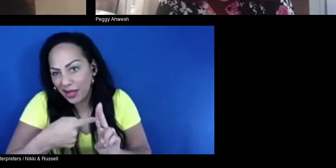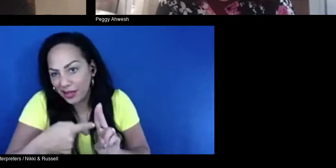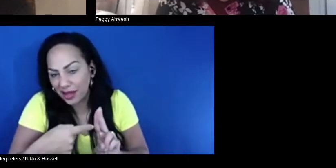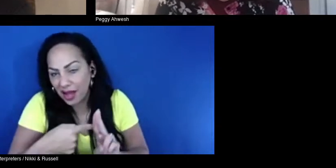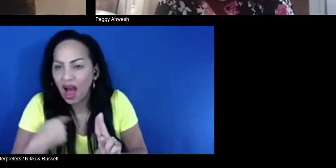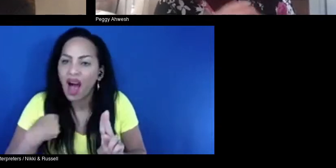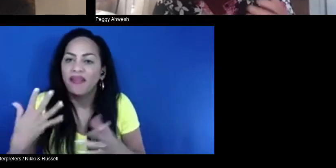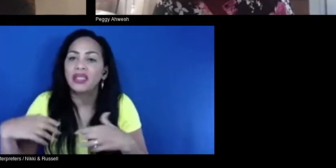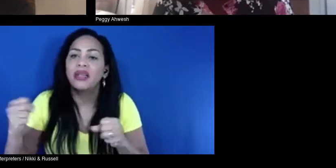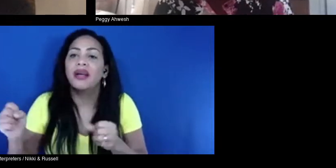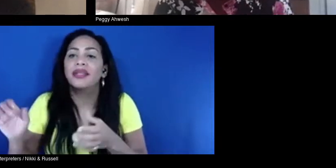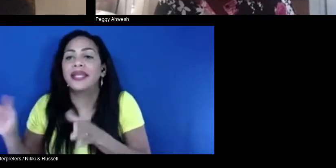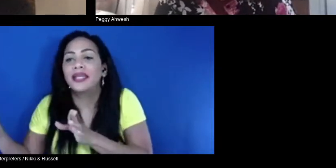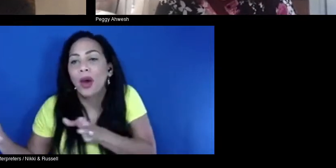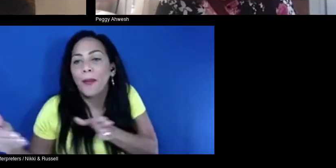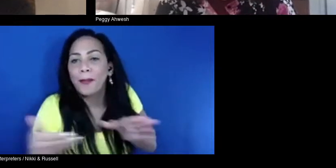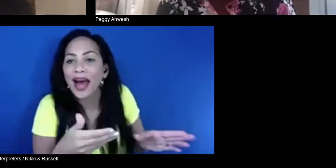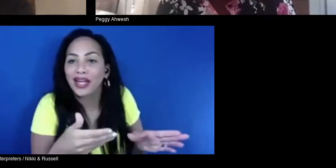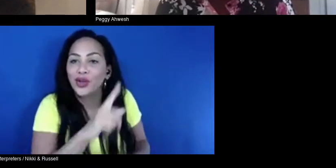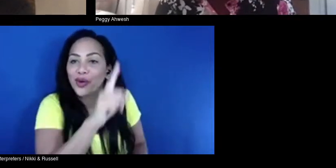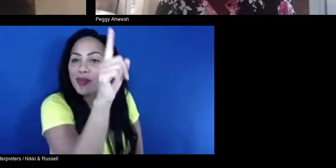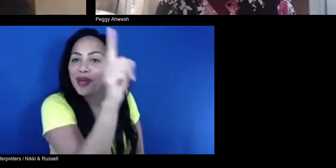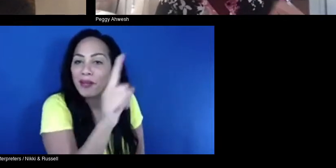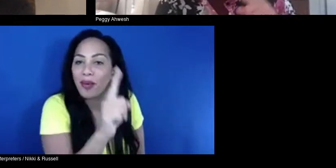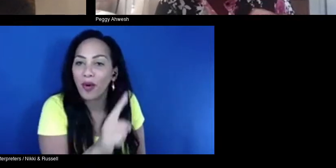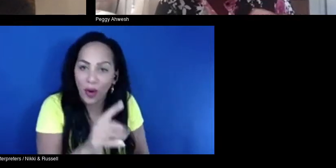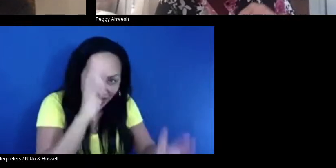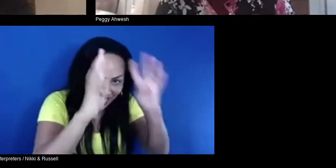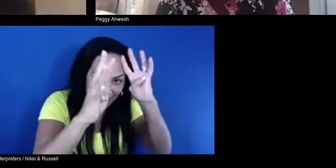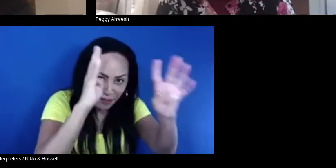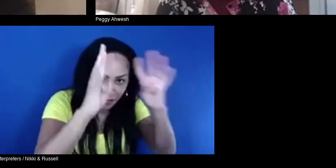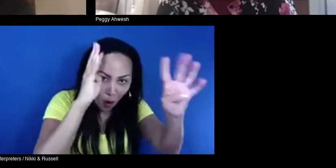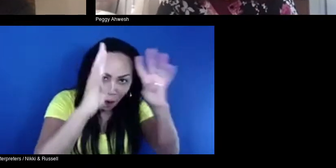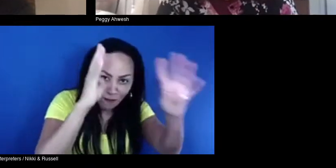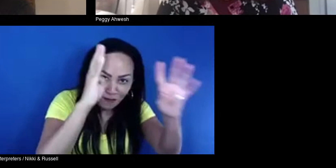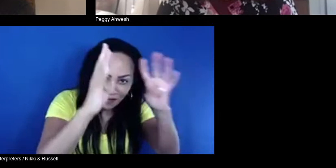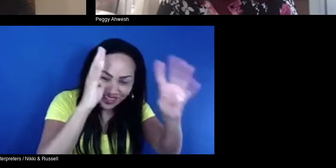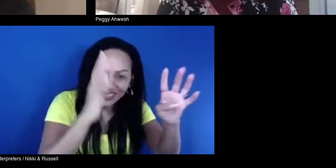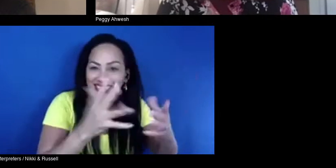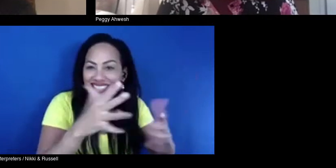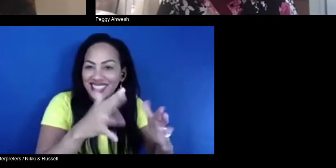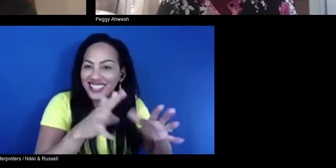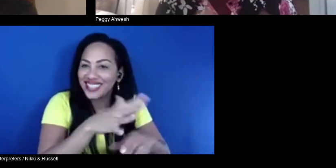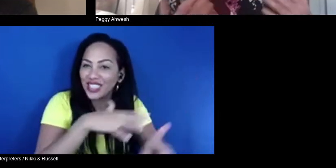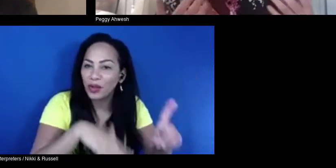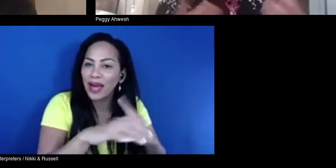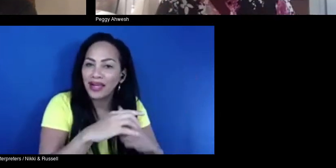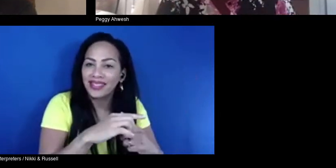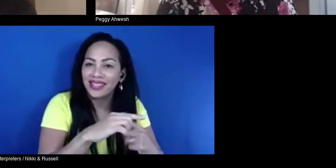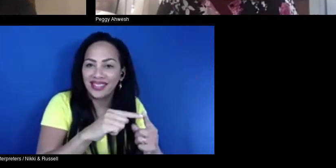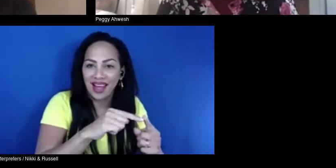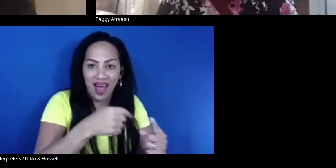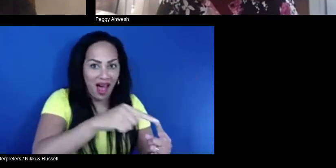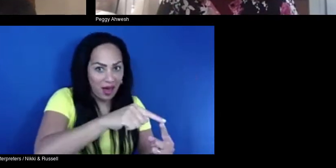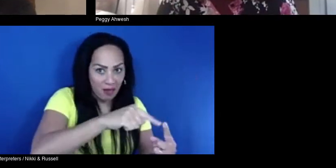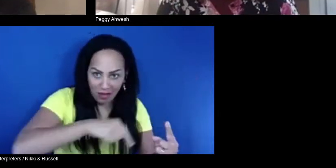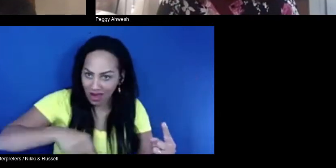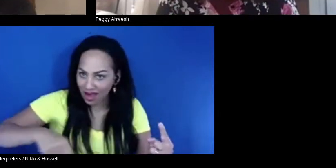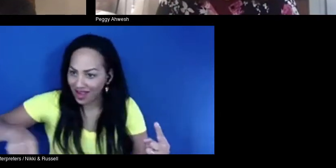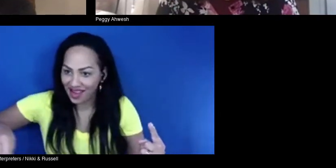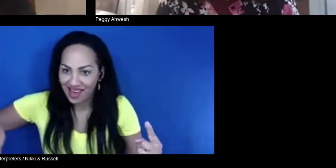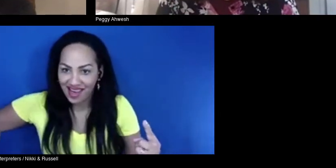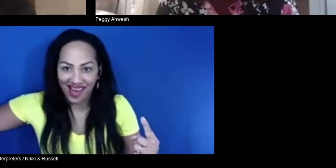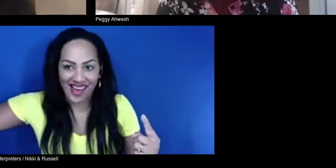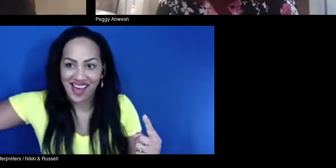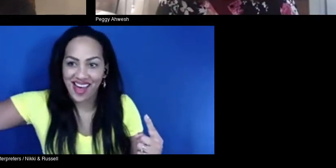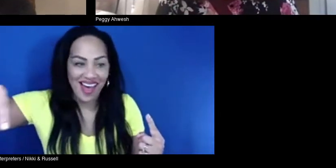in improvisational kind of situations. So I'm coming full circle in some way, back to working with